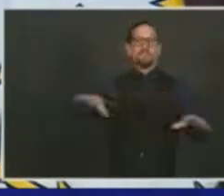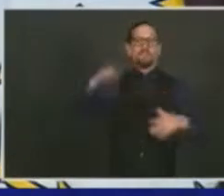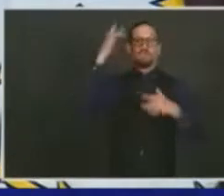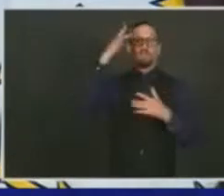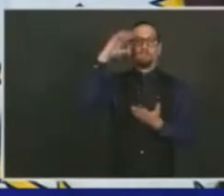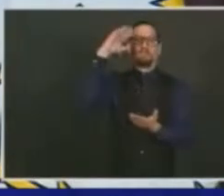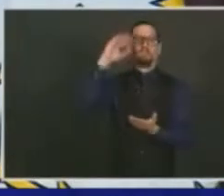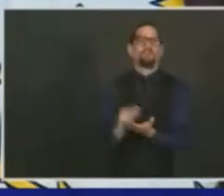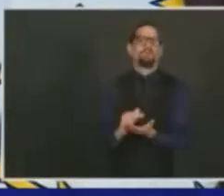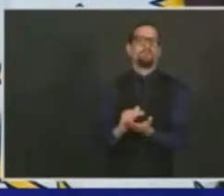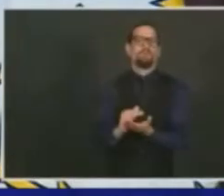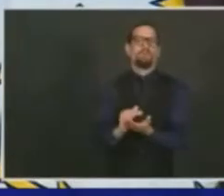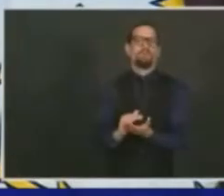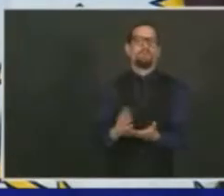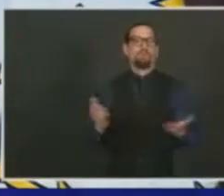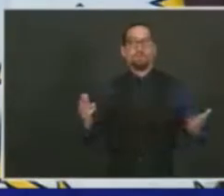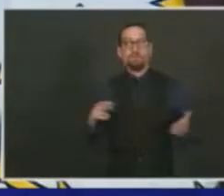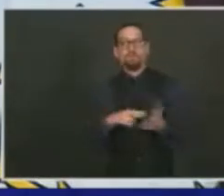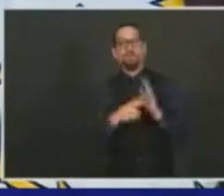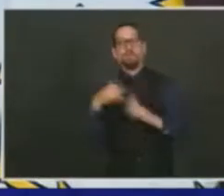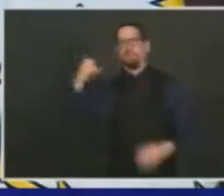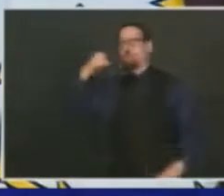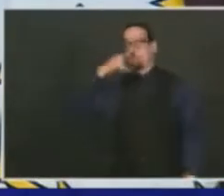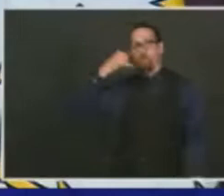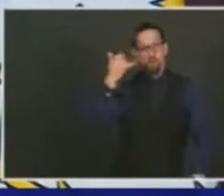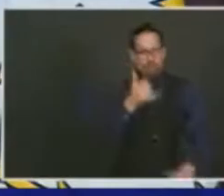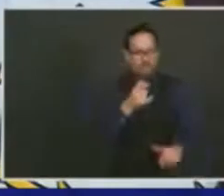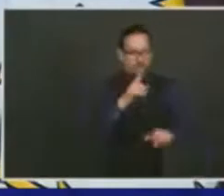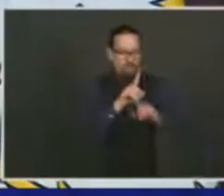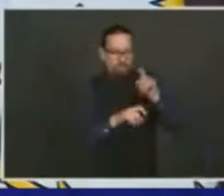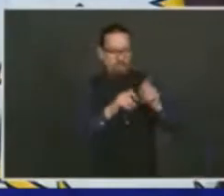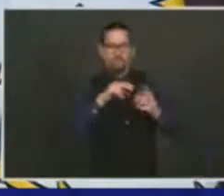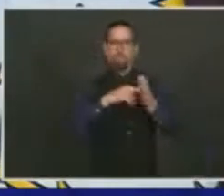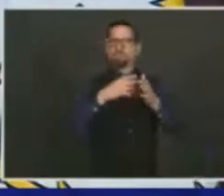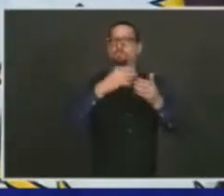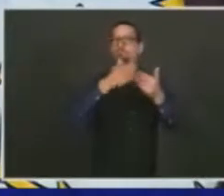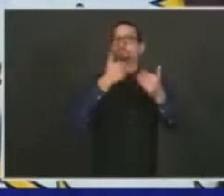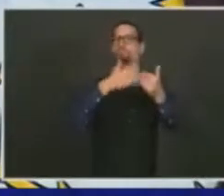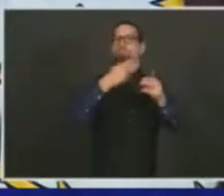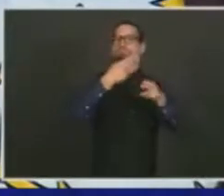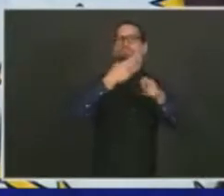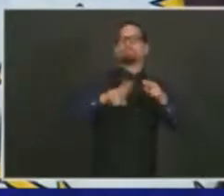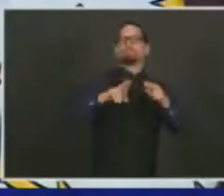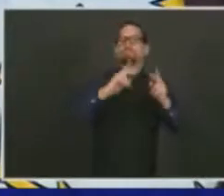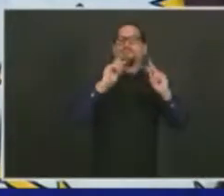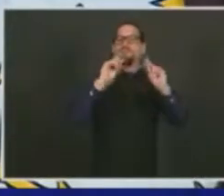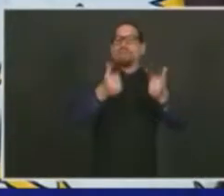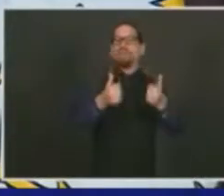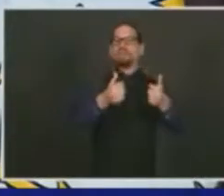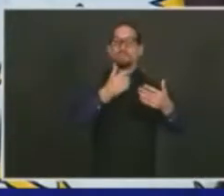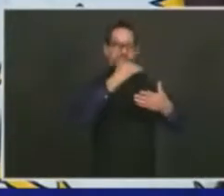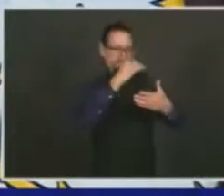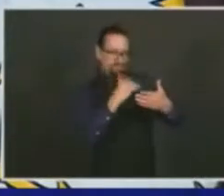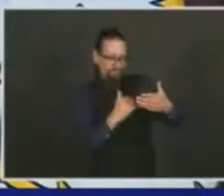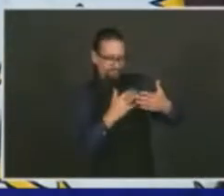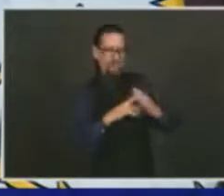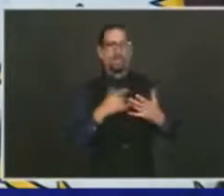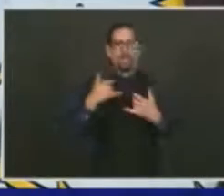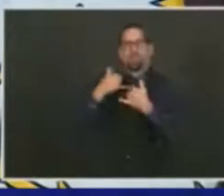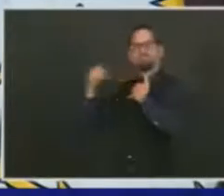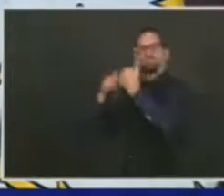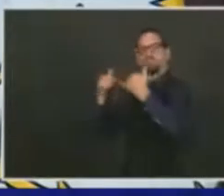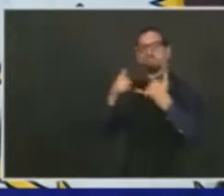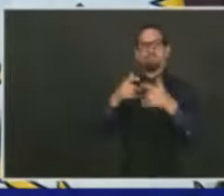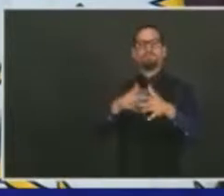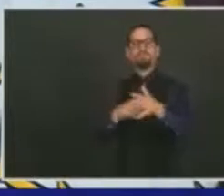of hours is taking us a day or more to get through, and so we're getting behind. It bogs down the whole system. And